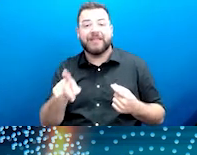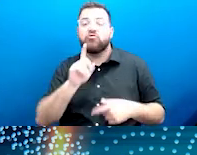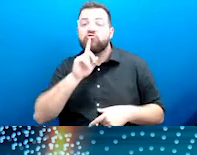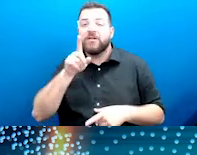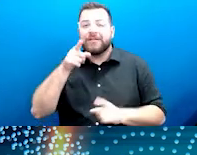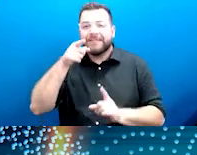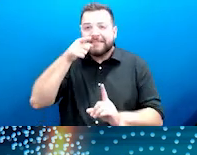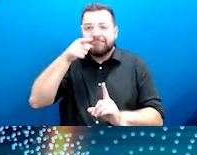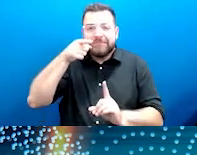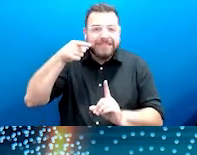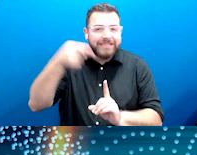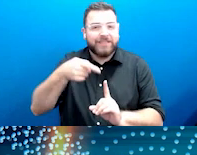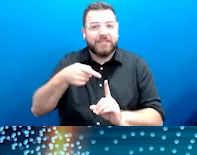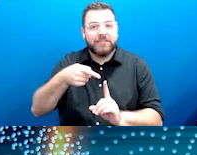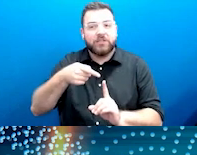specific question.